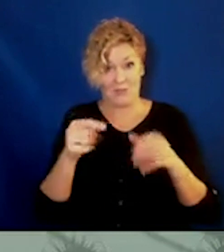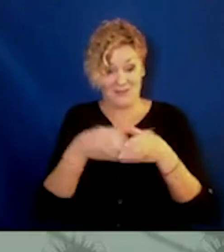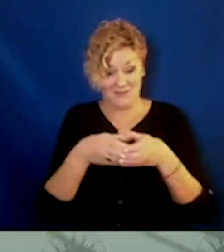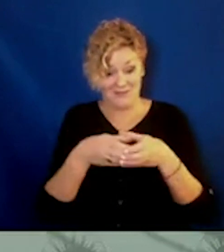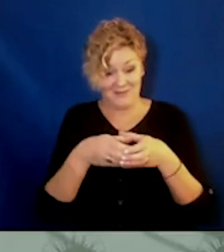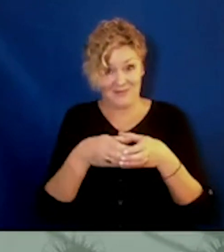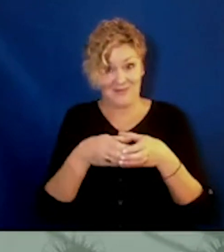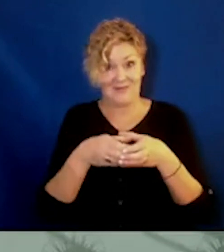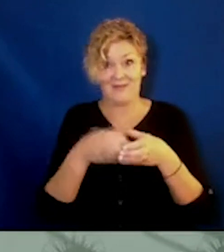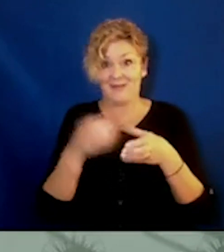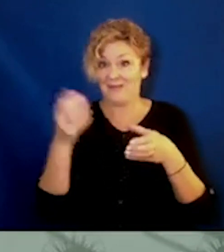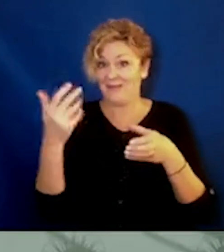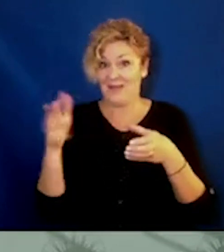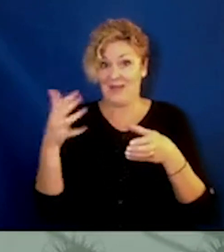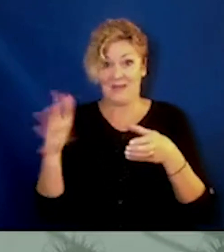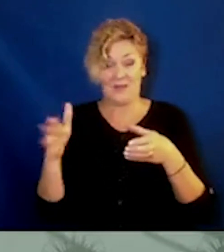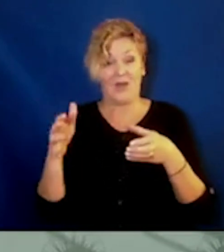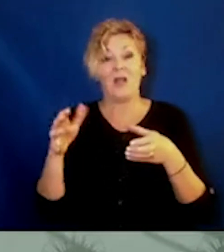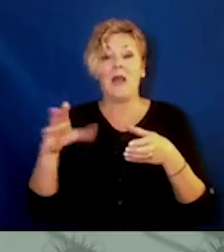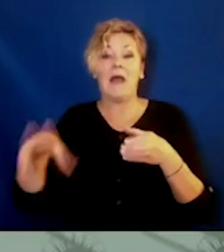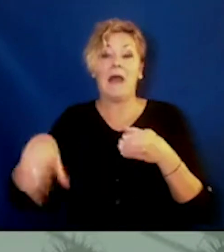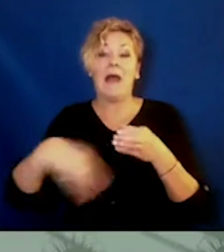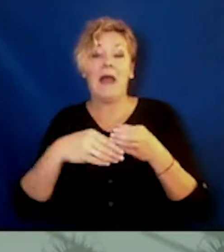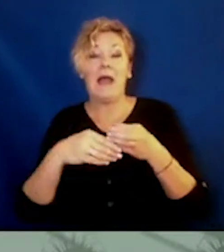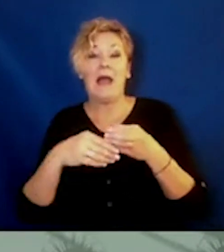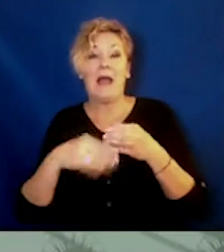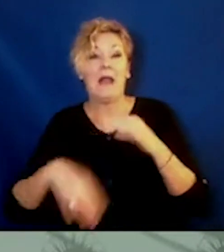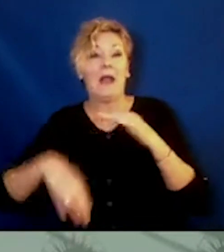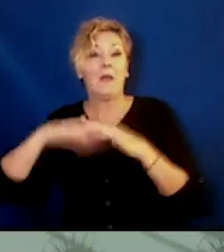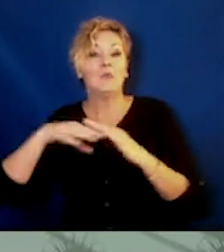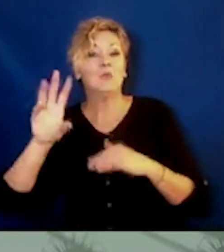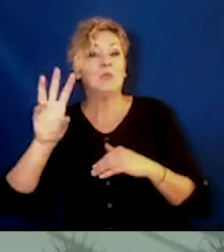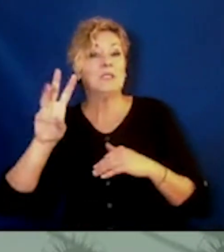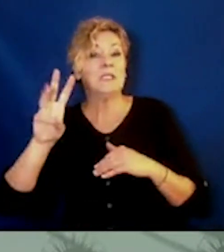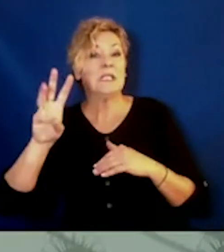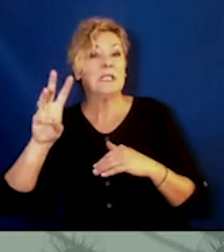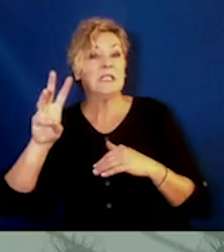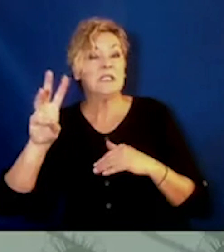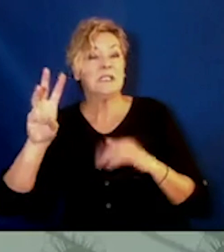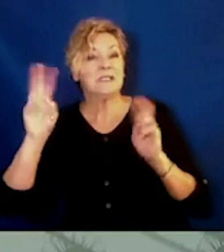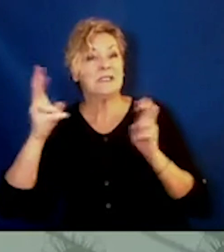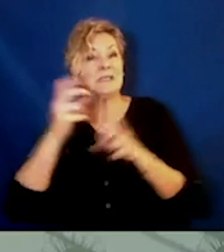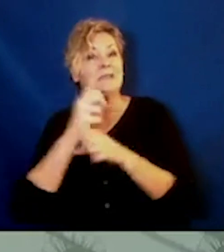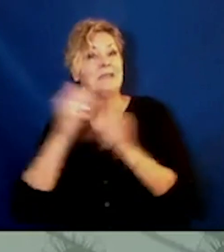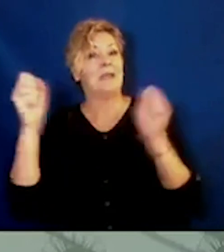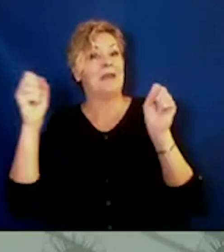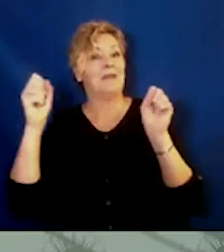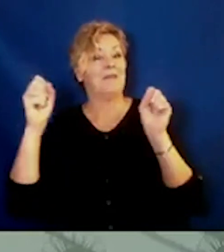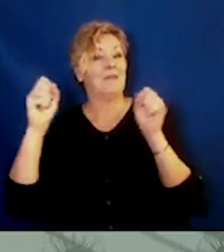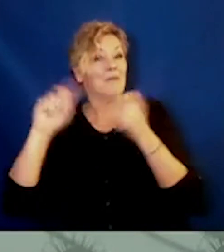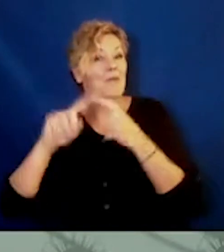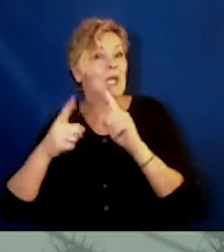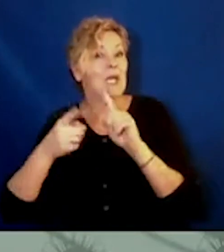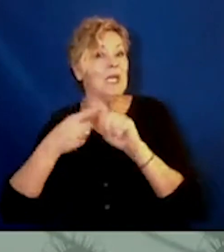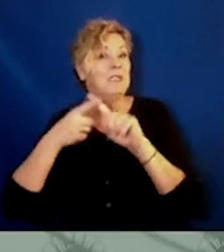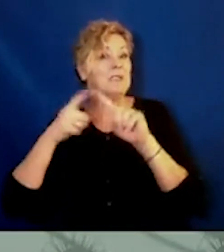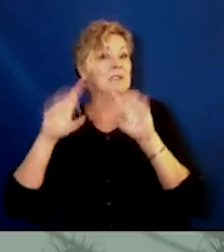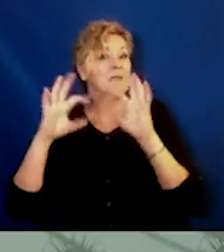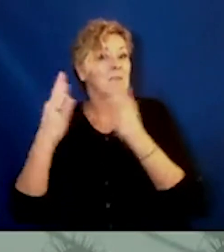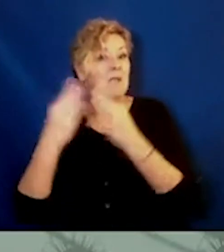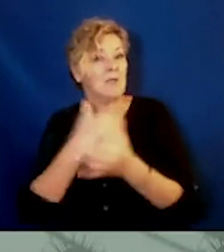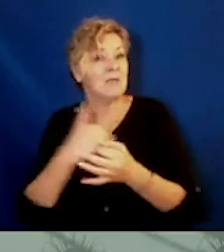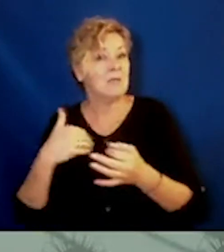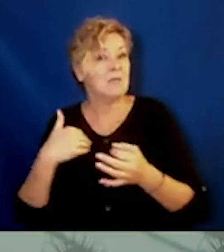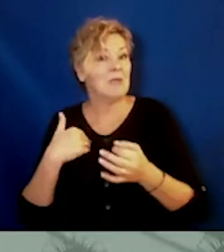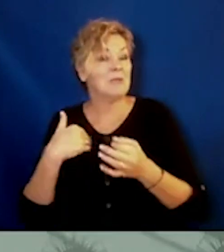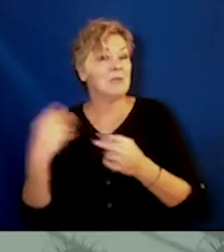limit that. And that's why the maximum of 6 is in the public health order, and that's why our advice to people is to avoid